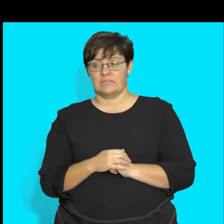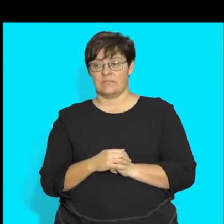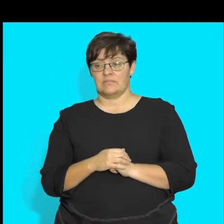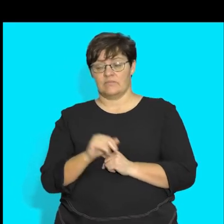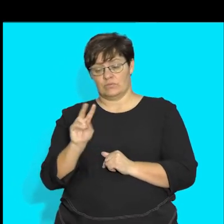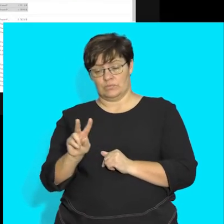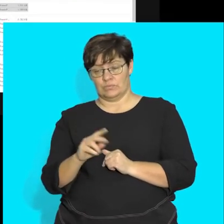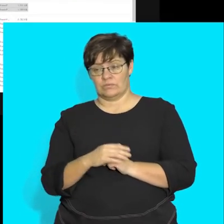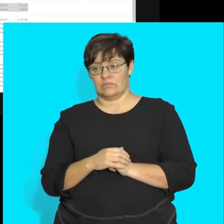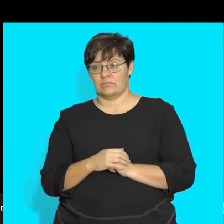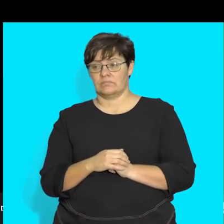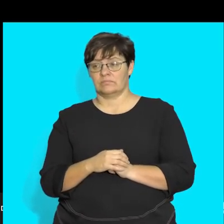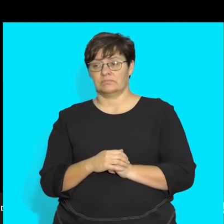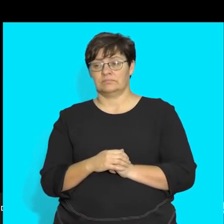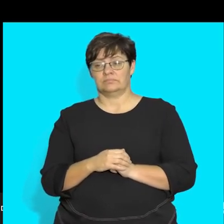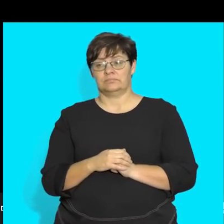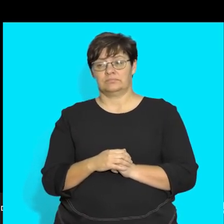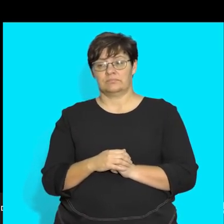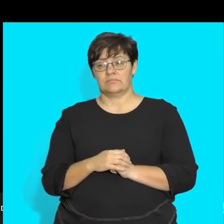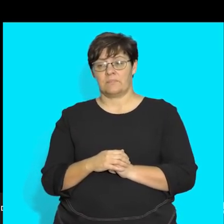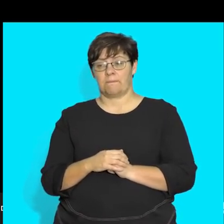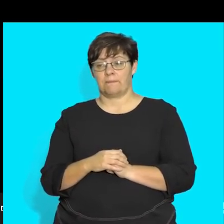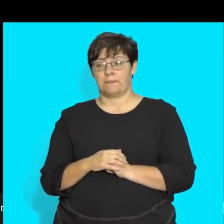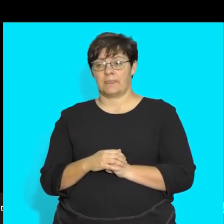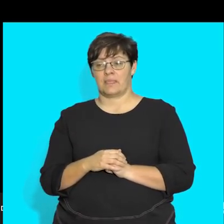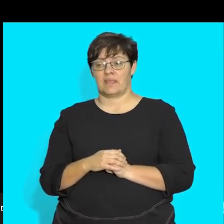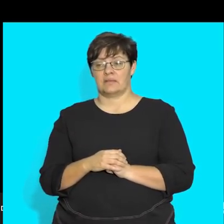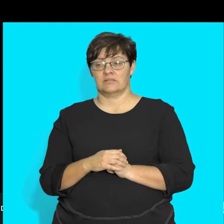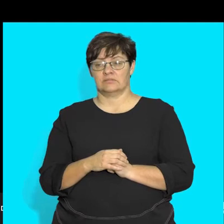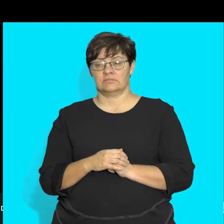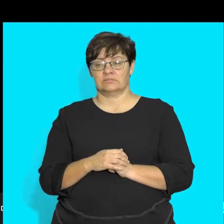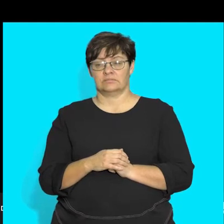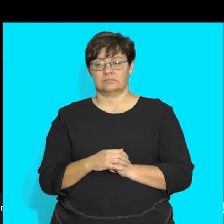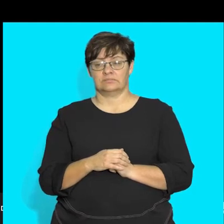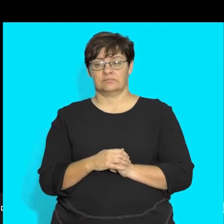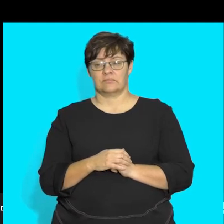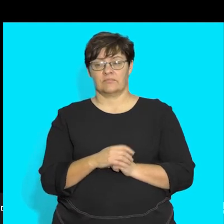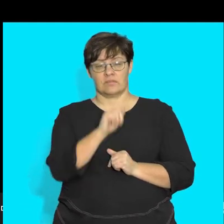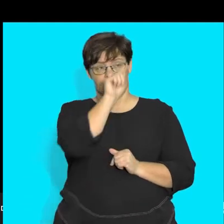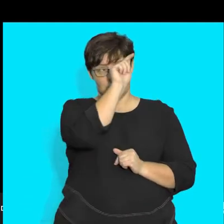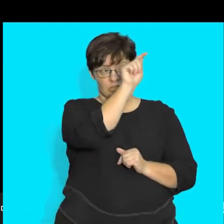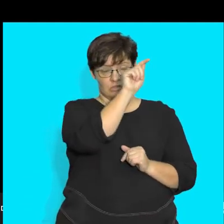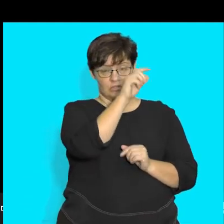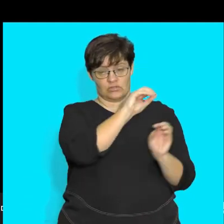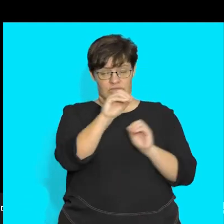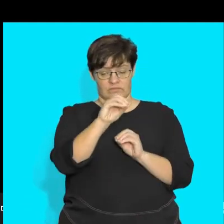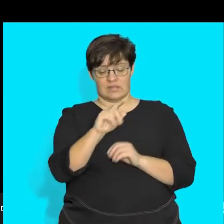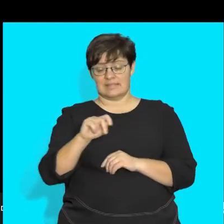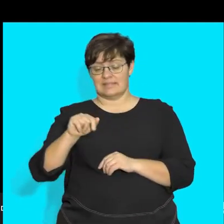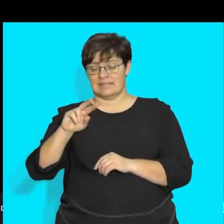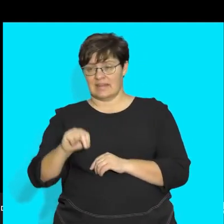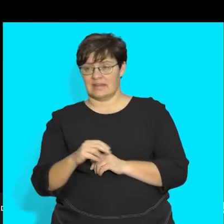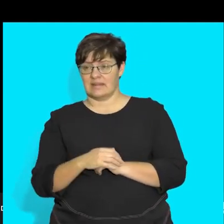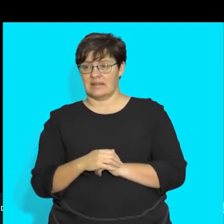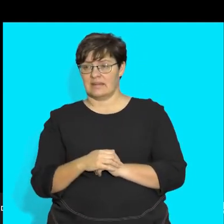of 2. So let's go do that. I'm going to, let me clear. I'm going to go shift tan.